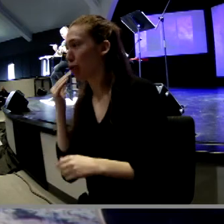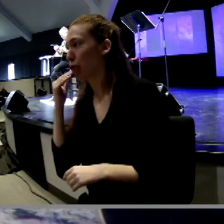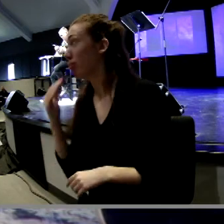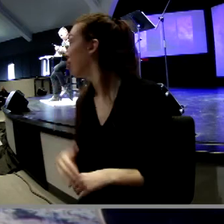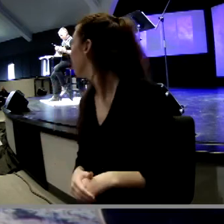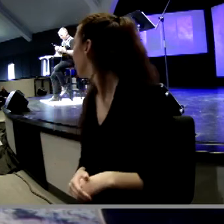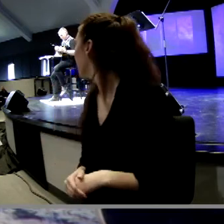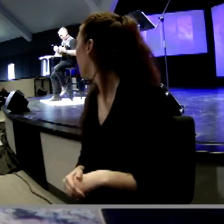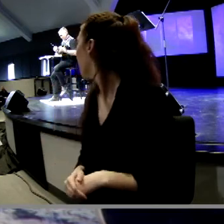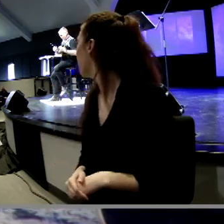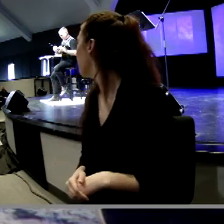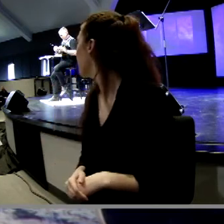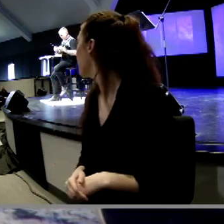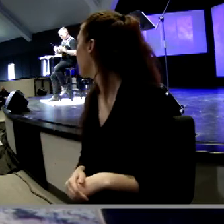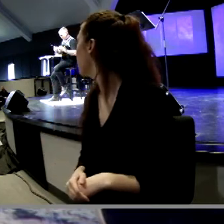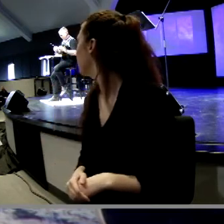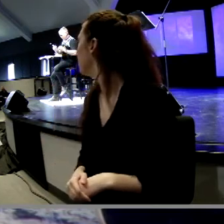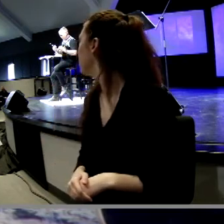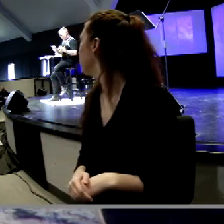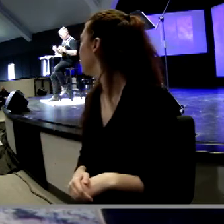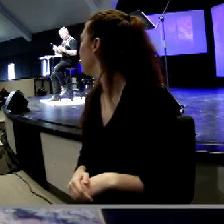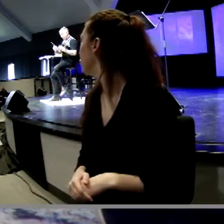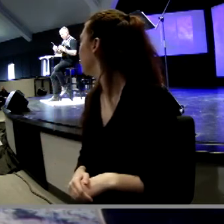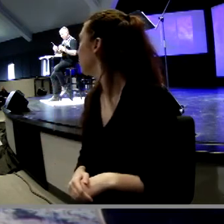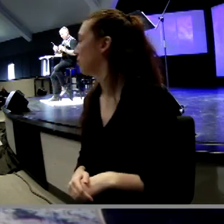down, these three